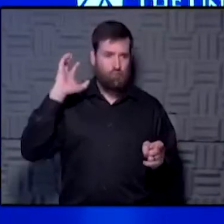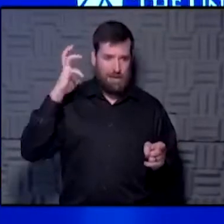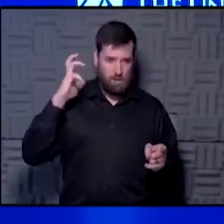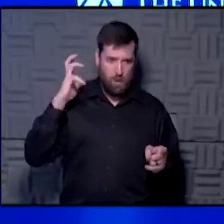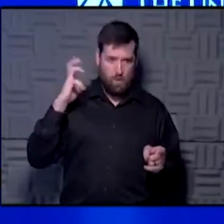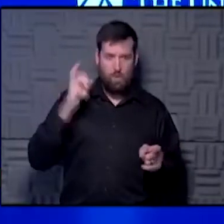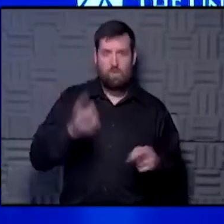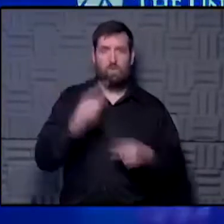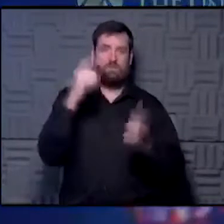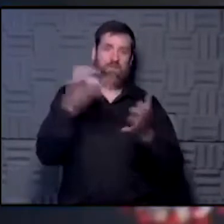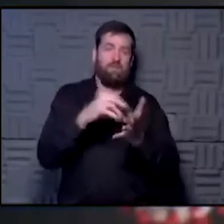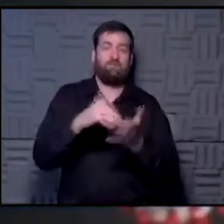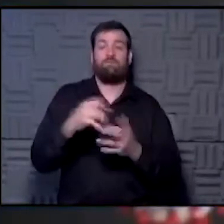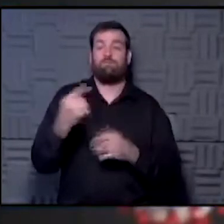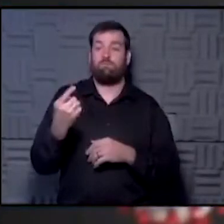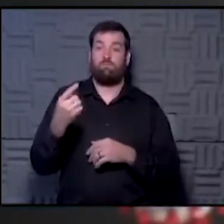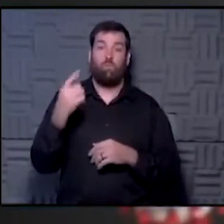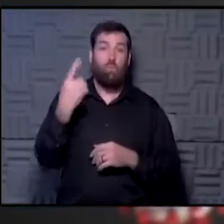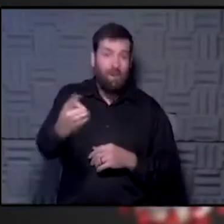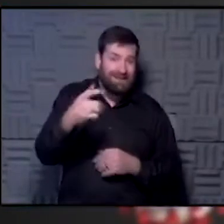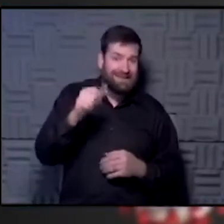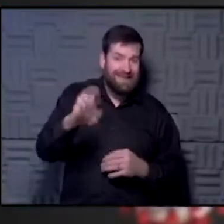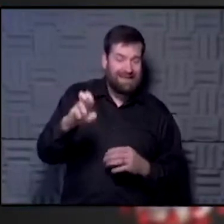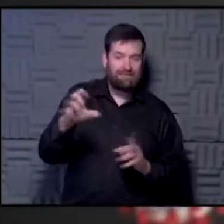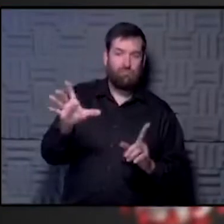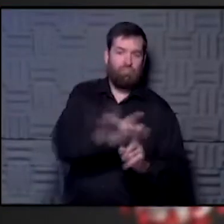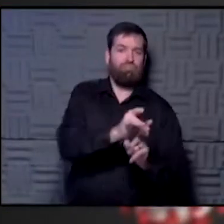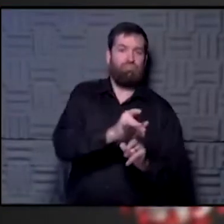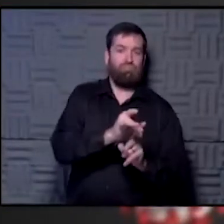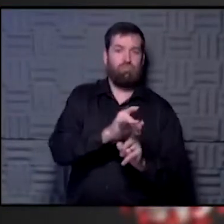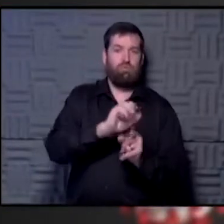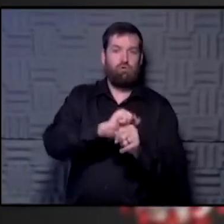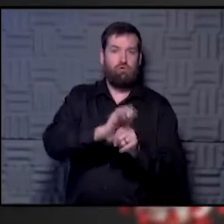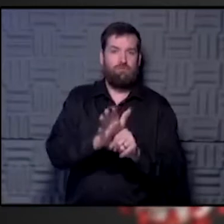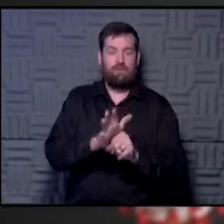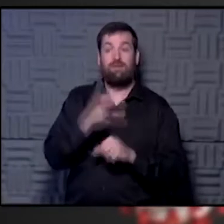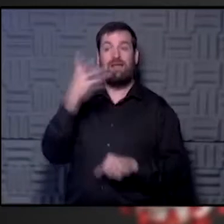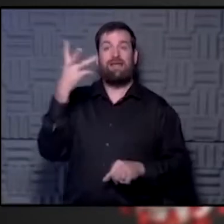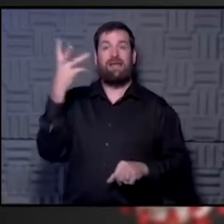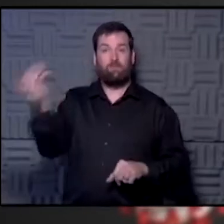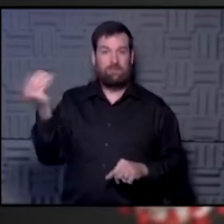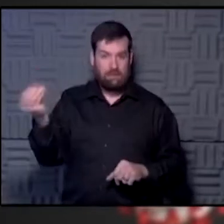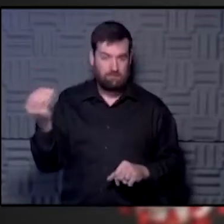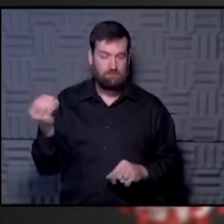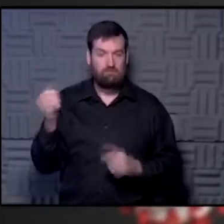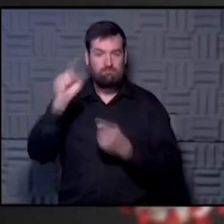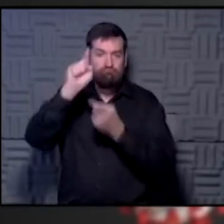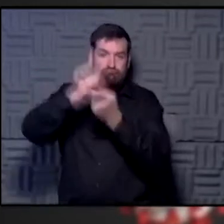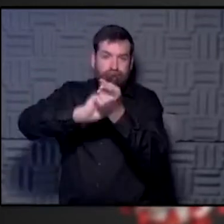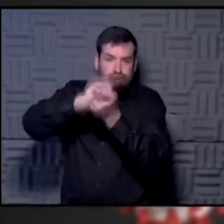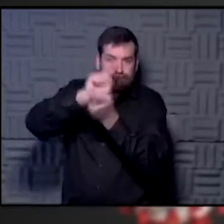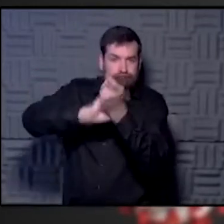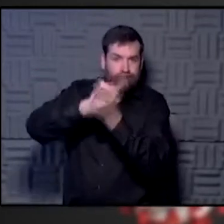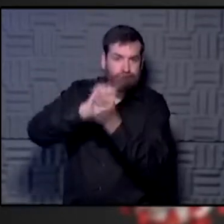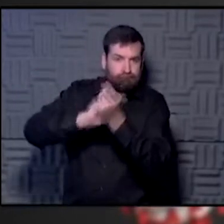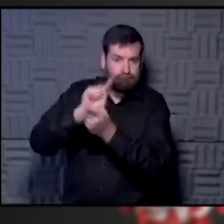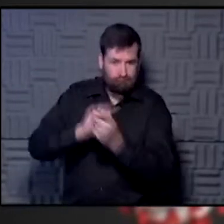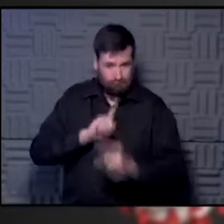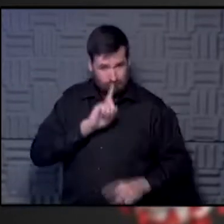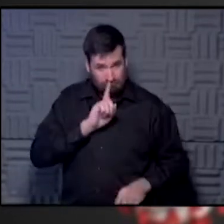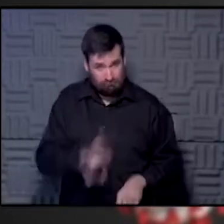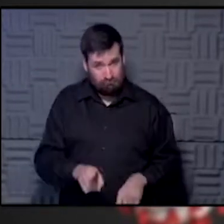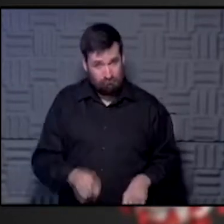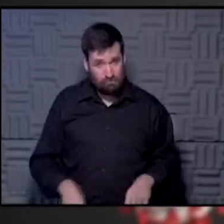shows there has only been one case of transmission of COVID-19 outdoors, and that was face-to-face contact. Is this